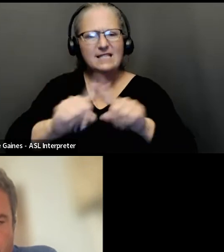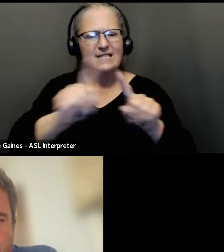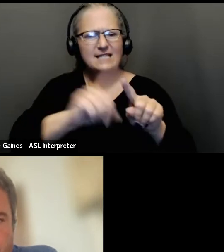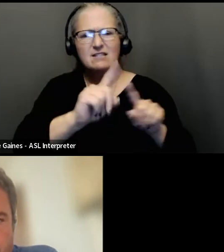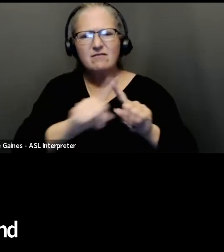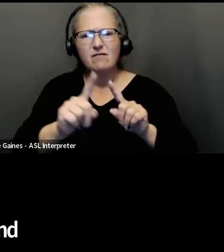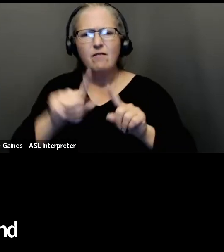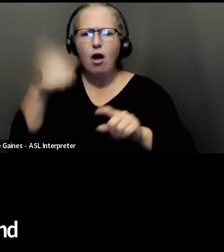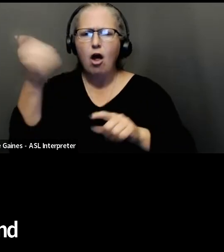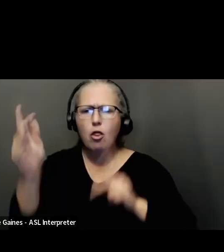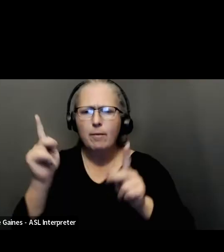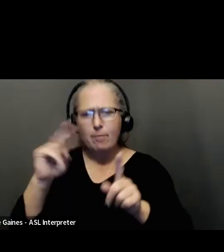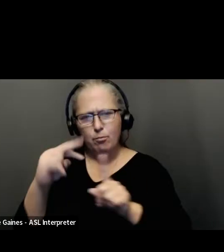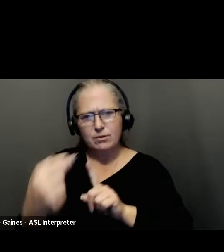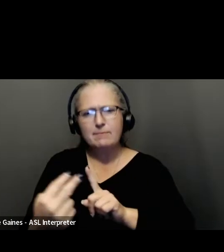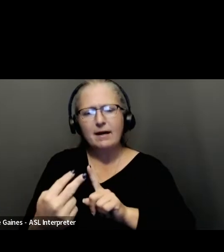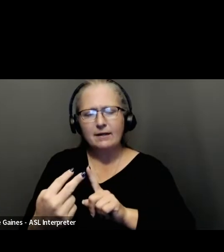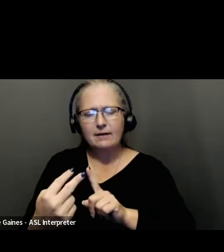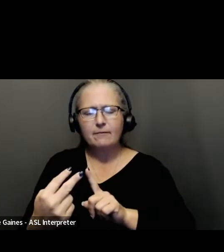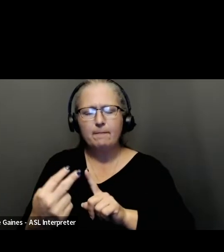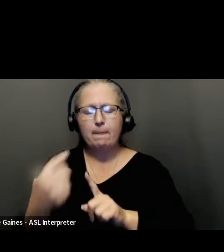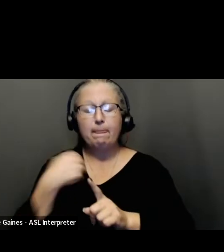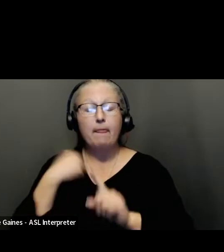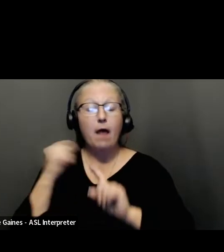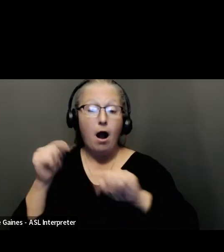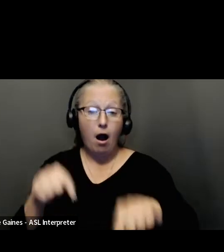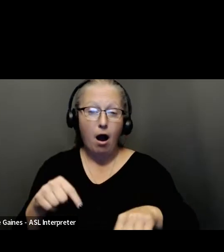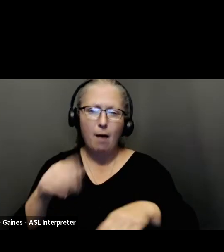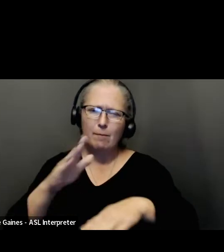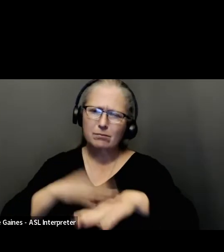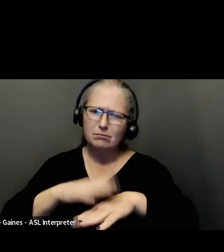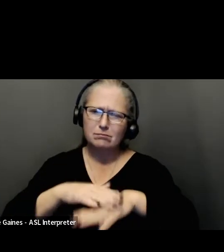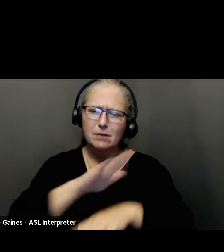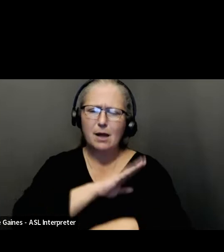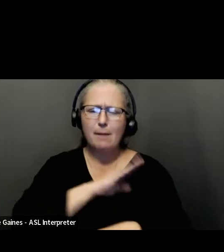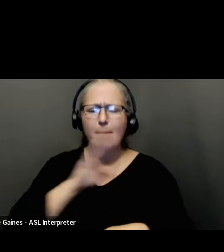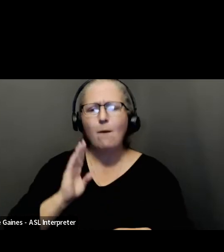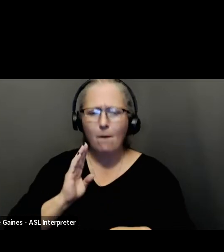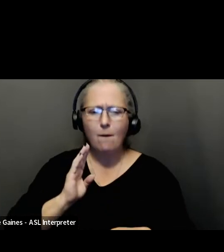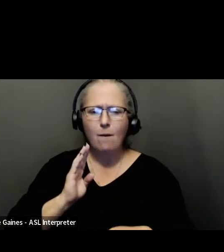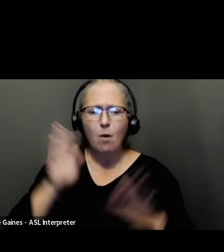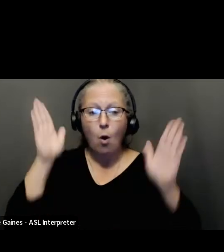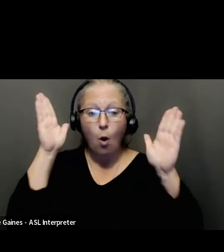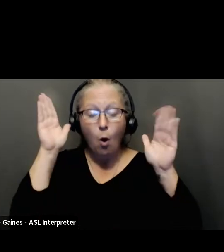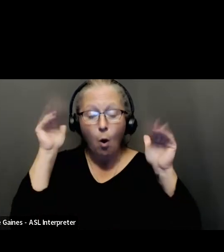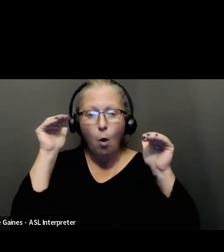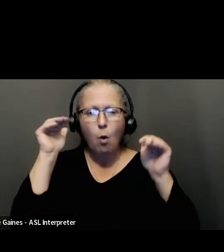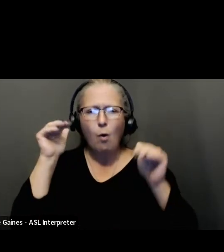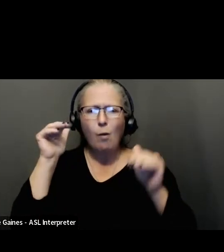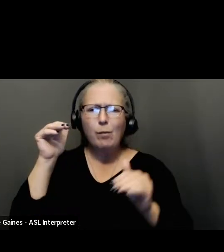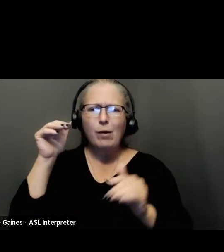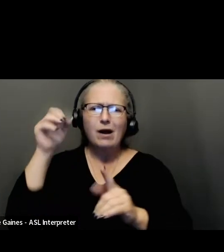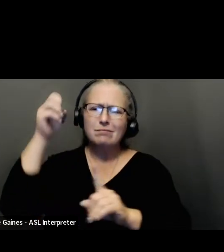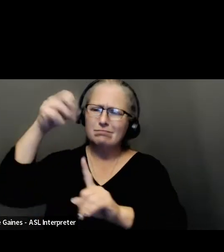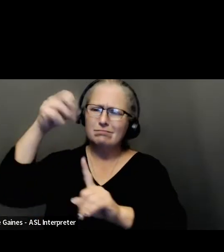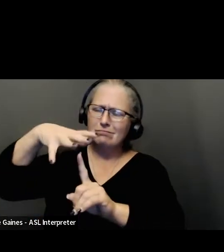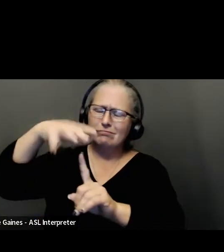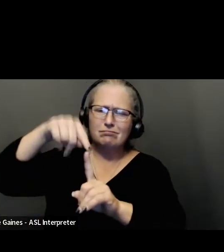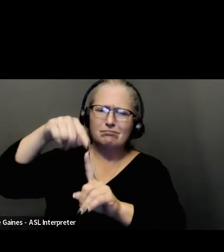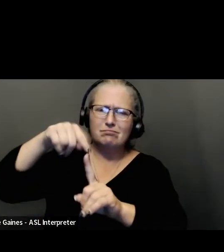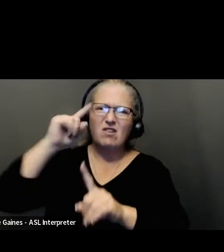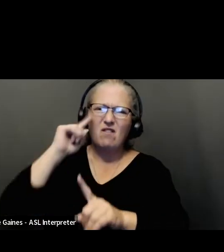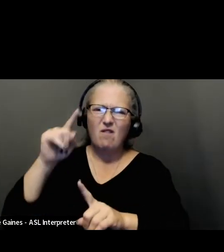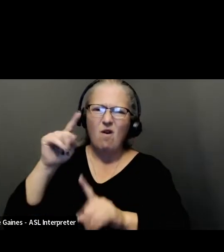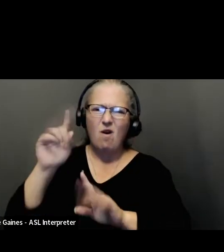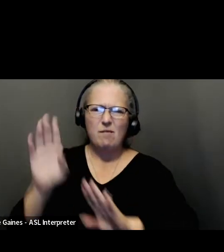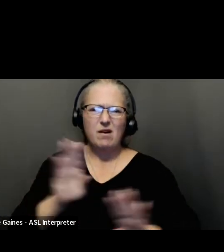differences from other people's perspectives. And I come to alert the board in hopes of shining a light on conduct